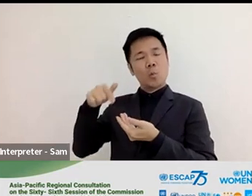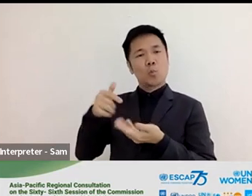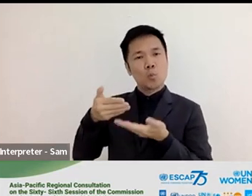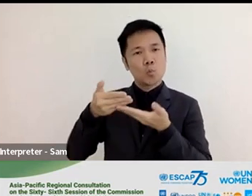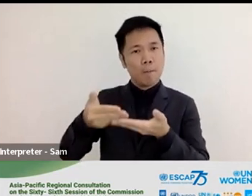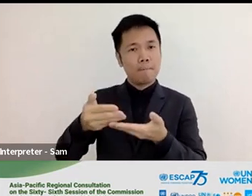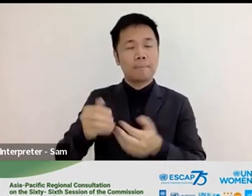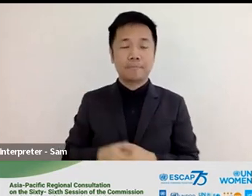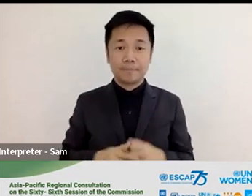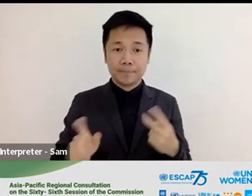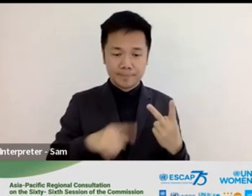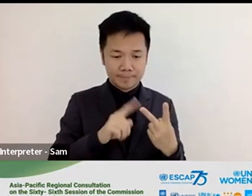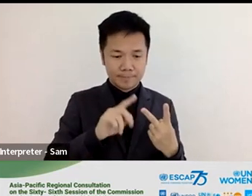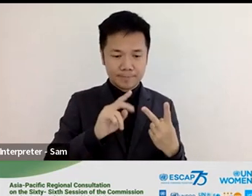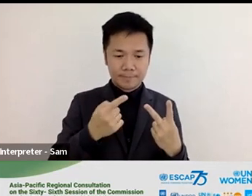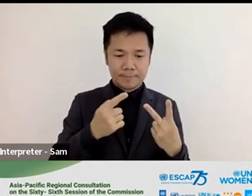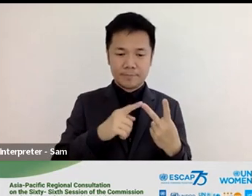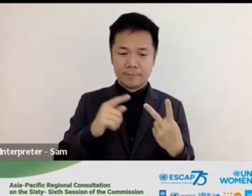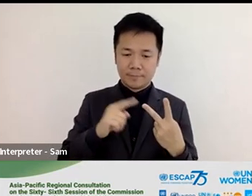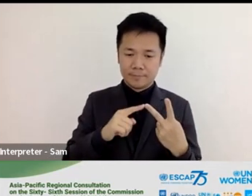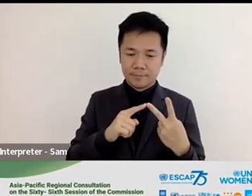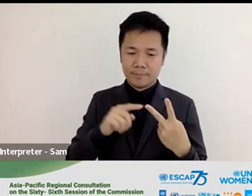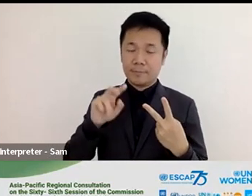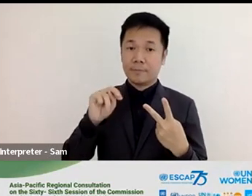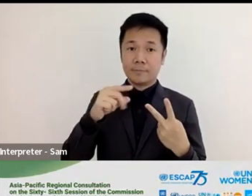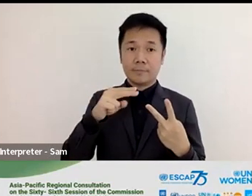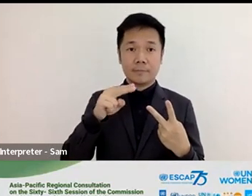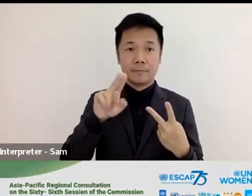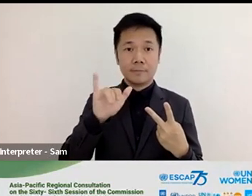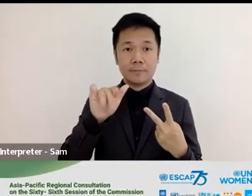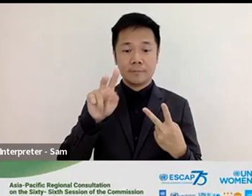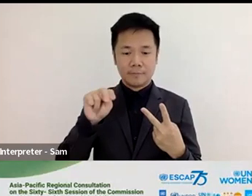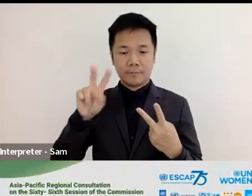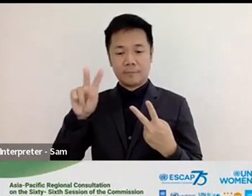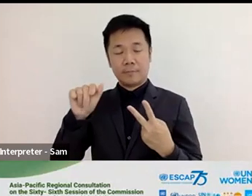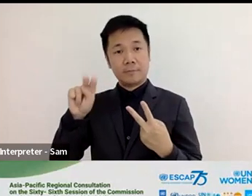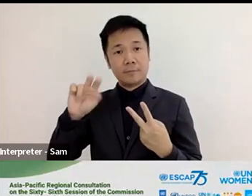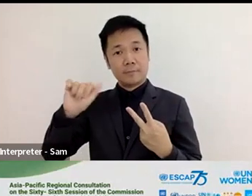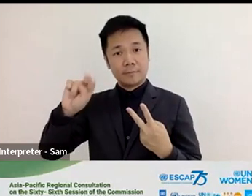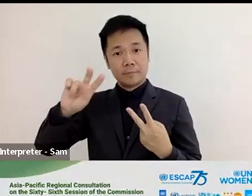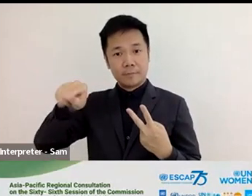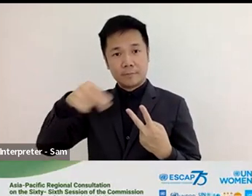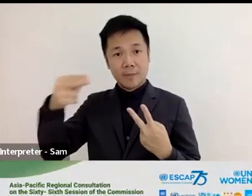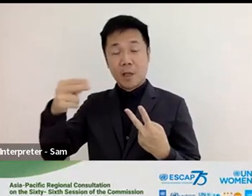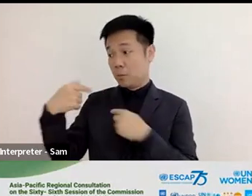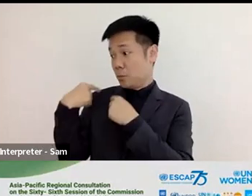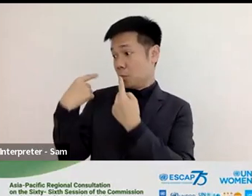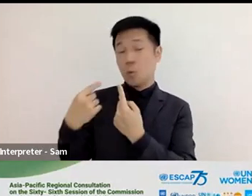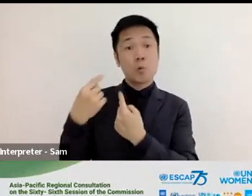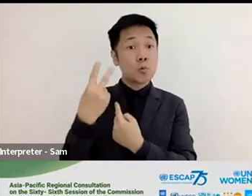member is Nguyen Van Ah, who has more than 20 years experiences in development